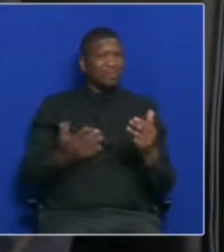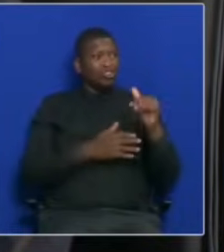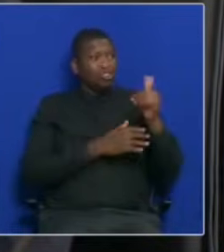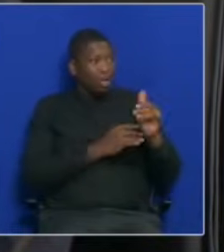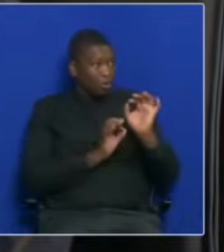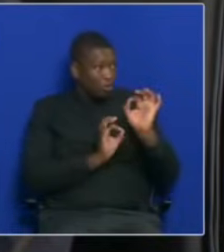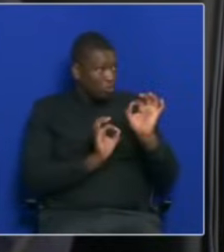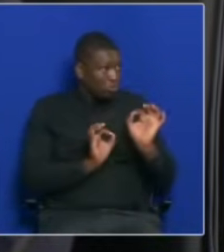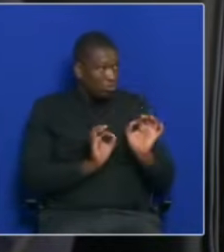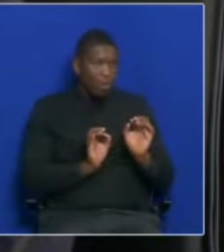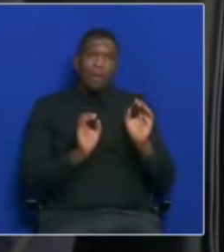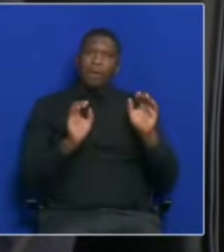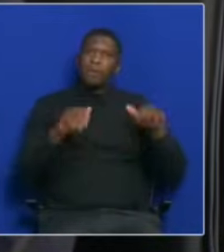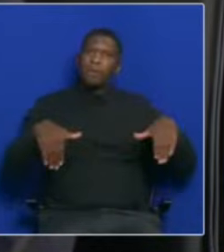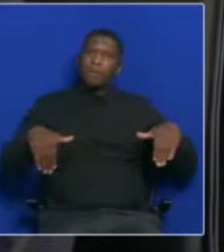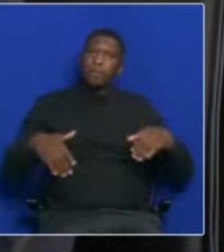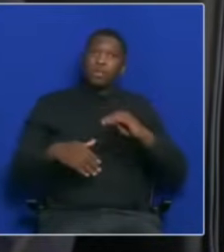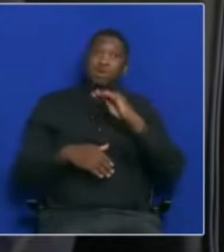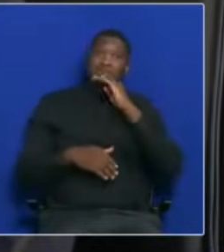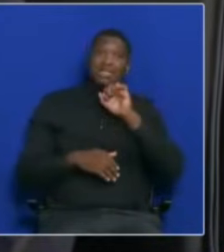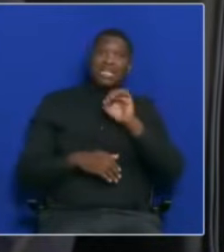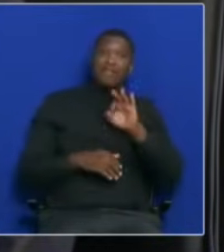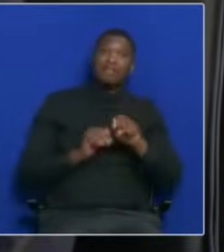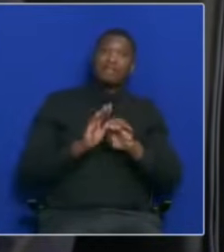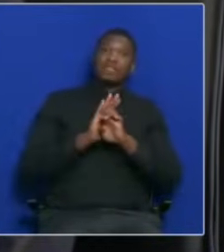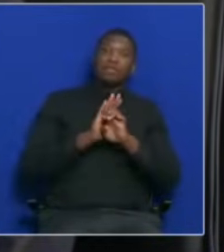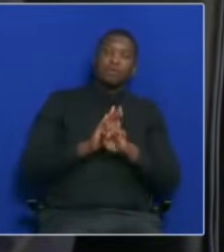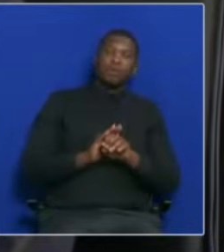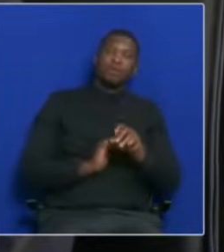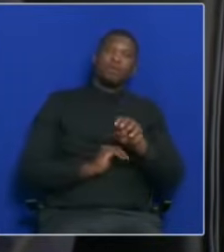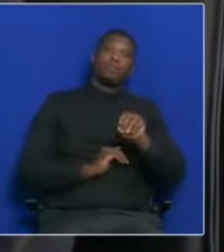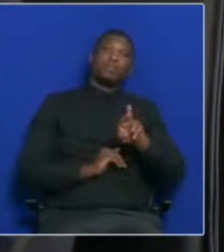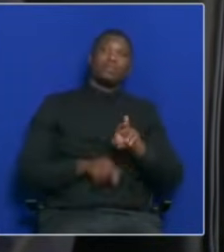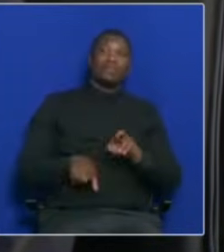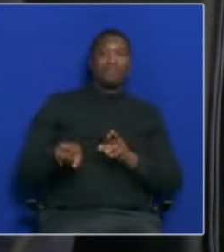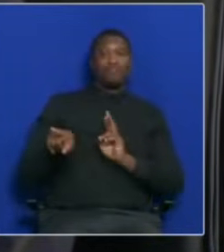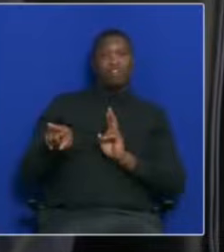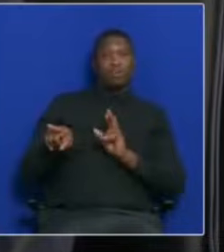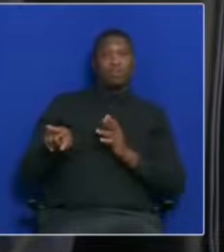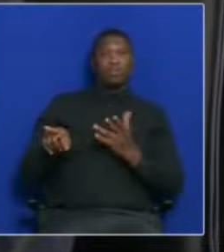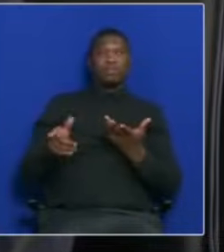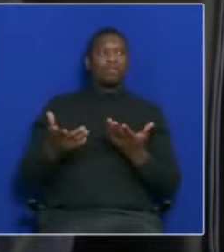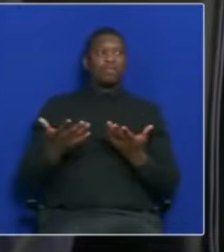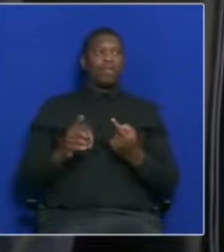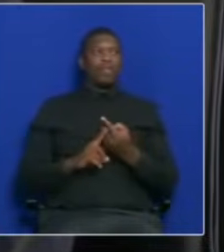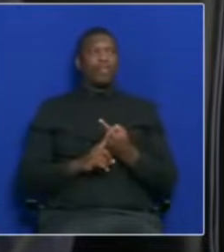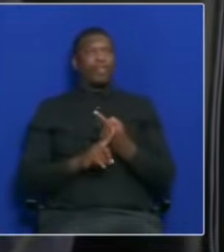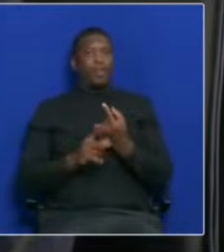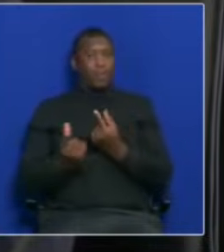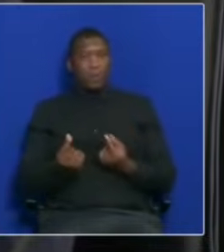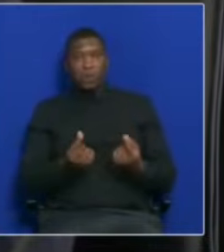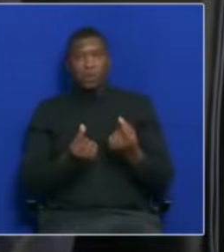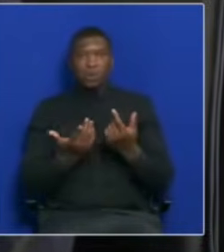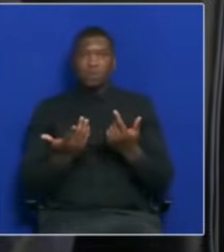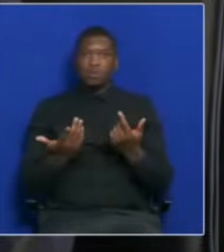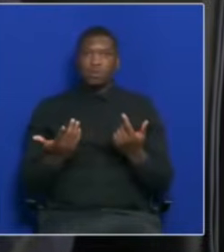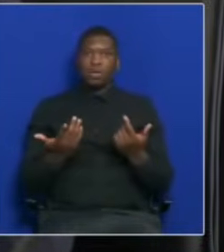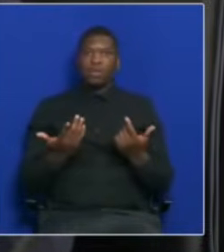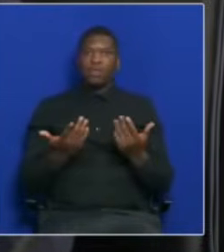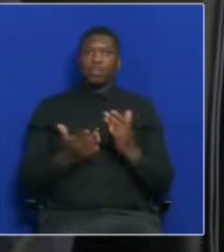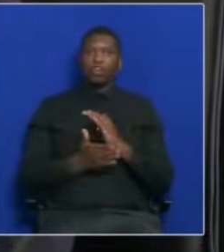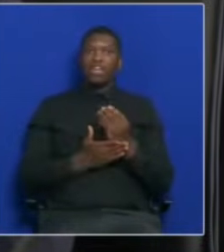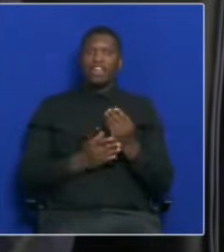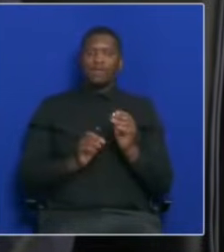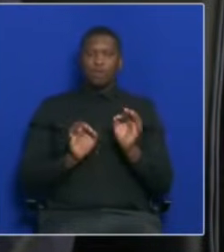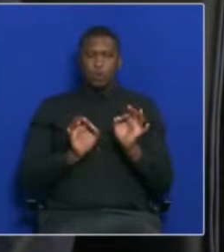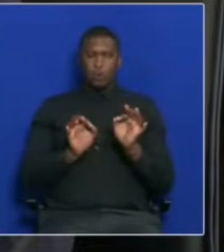if Mr. Rapesu, for example, was out on a limb and not seized with an actual investigation, you wouldn't